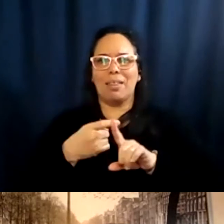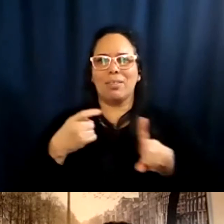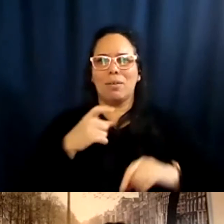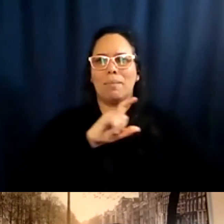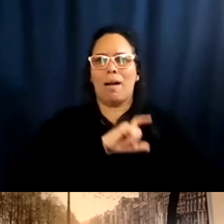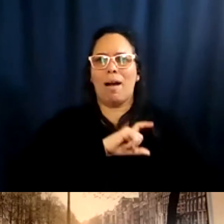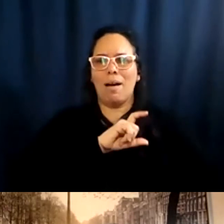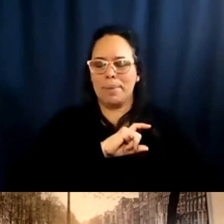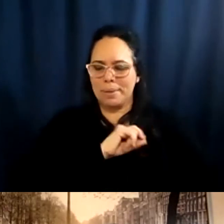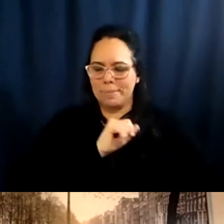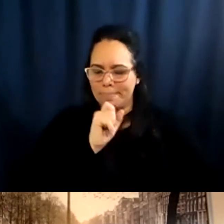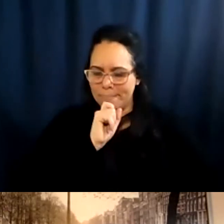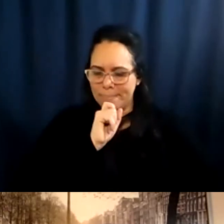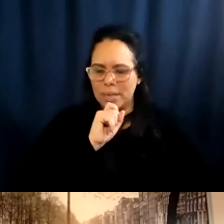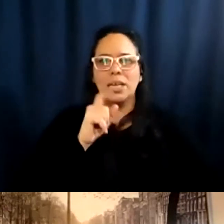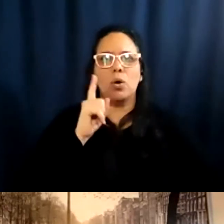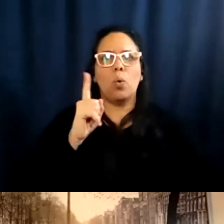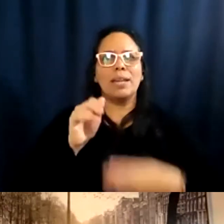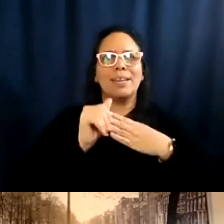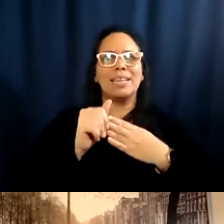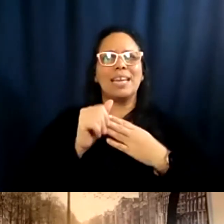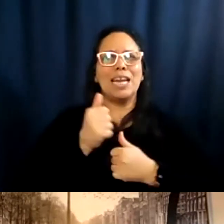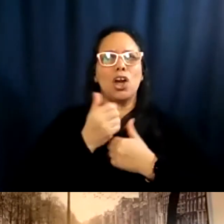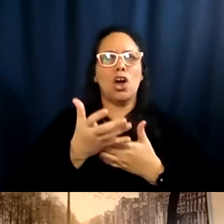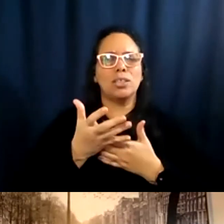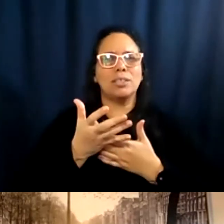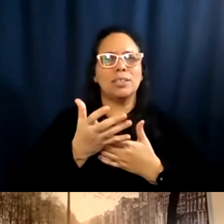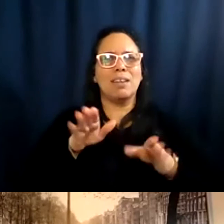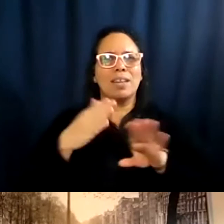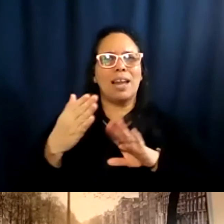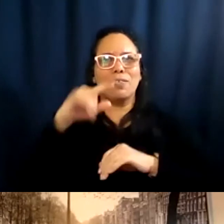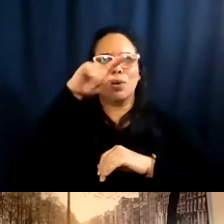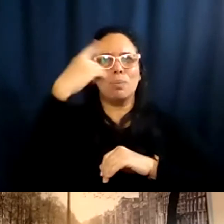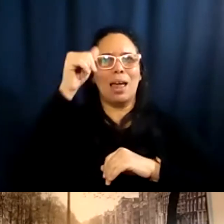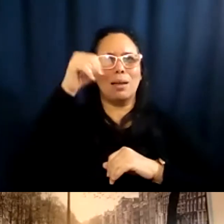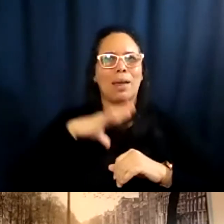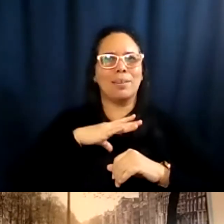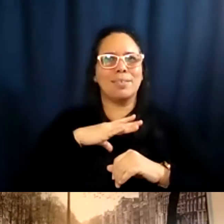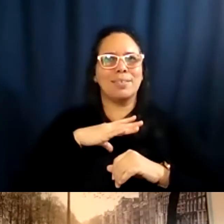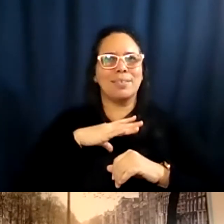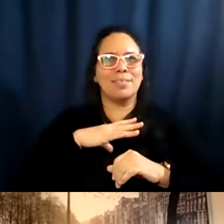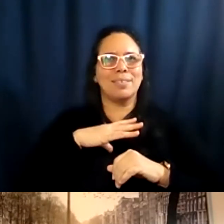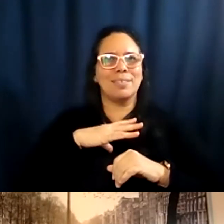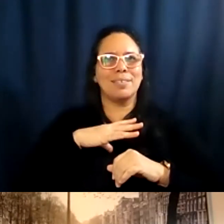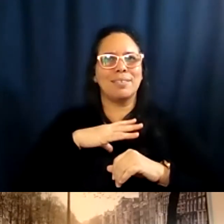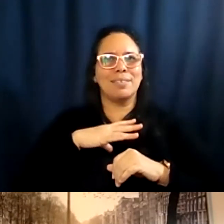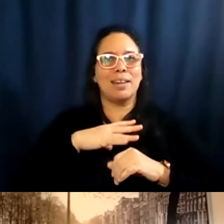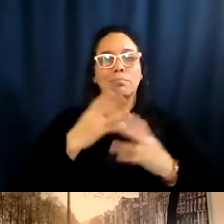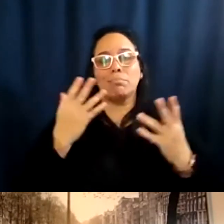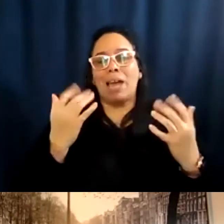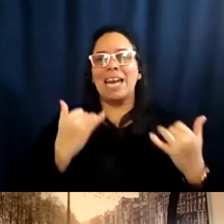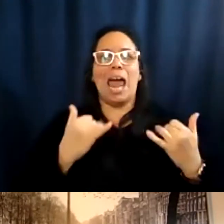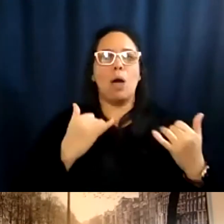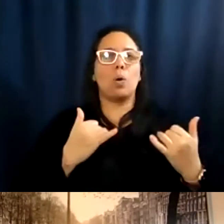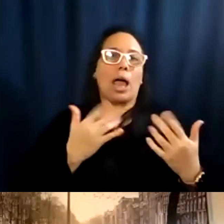what is it? One of the leading causes of death for Black men. And yet here we are like, it's cool. We'll just keep the